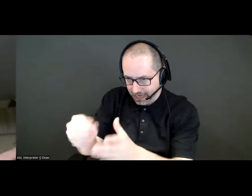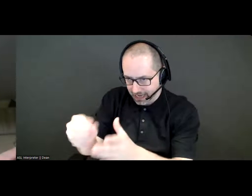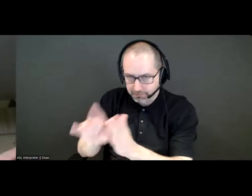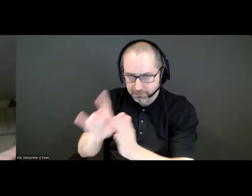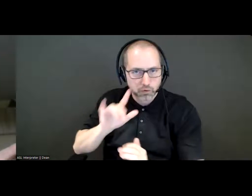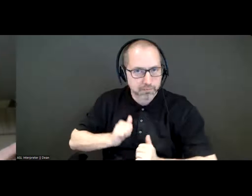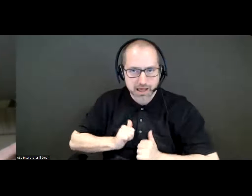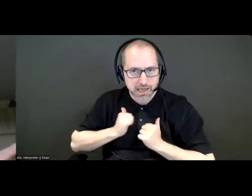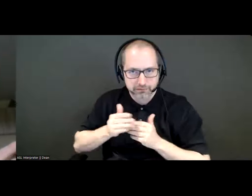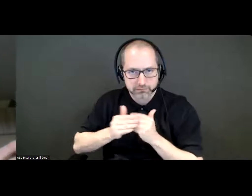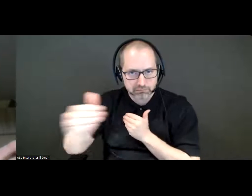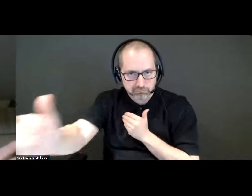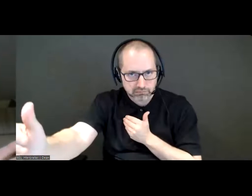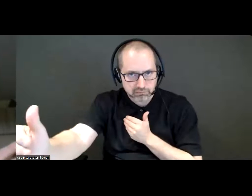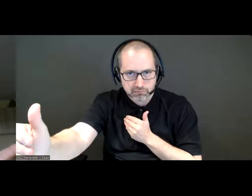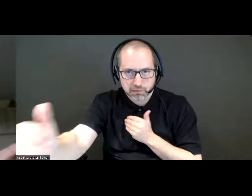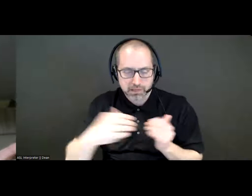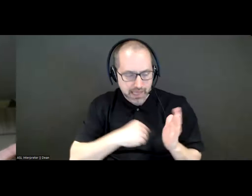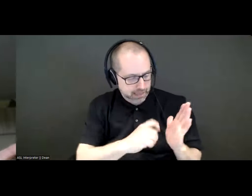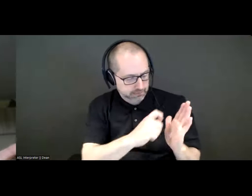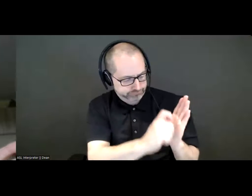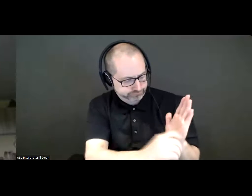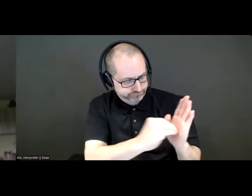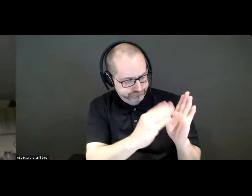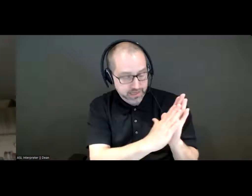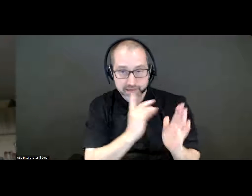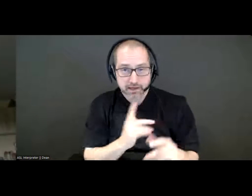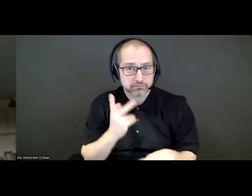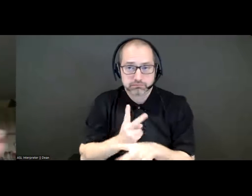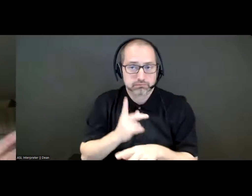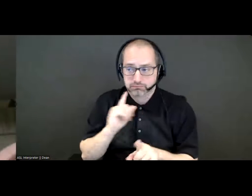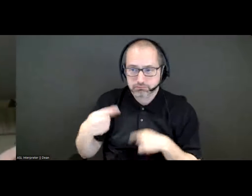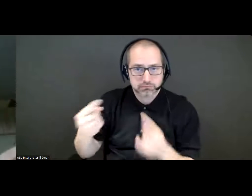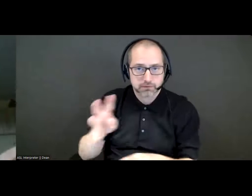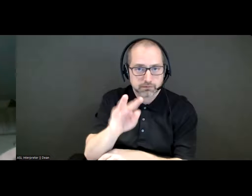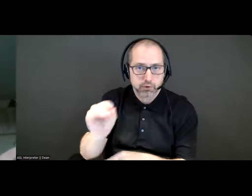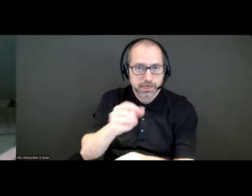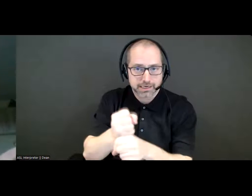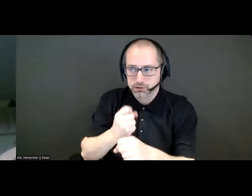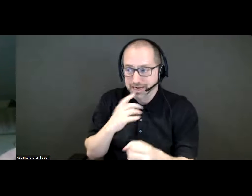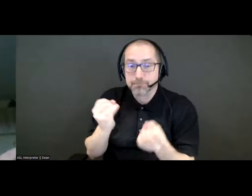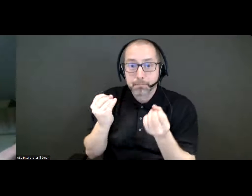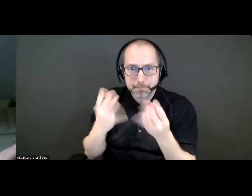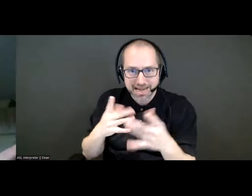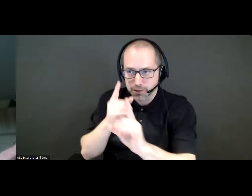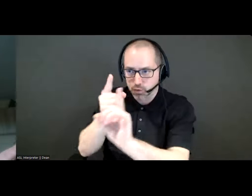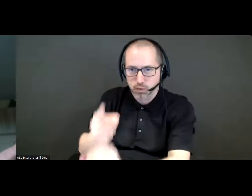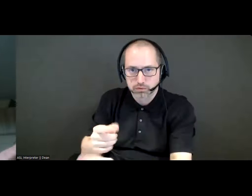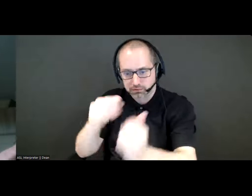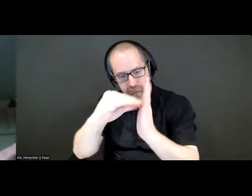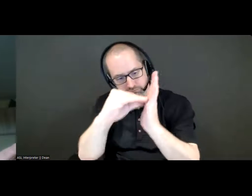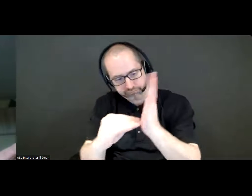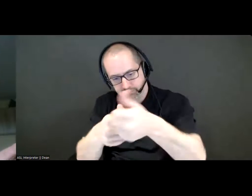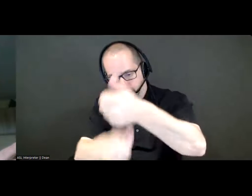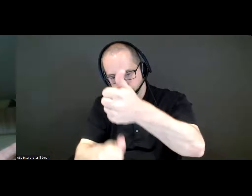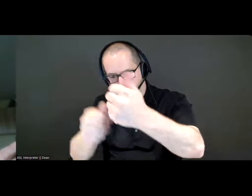mission statement has worked very well for 40 years, because you can have any number of goals under that. And my current goal at